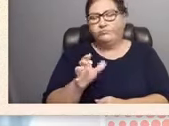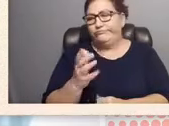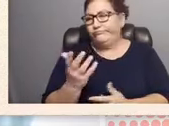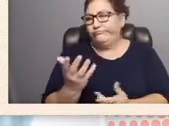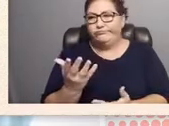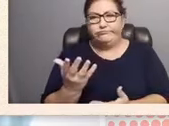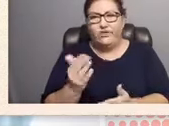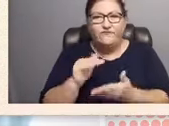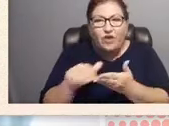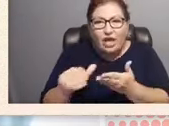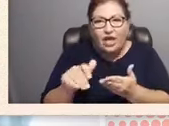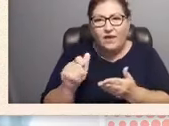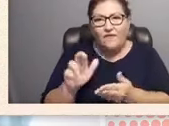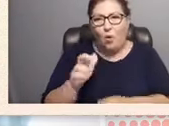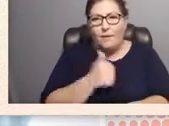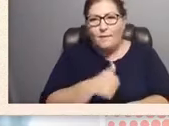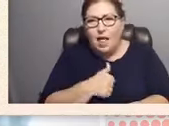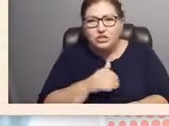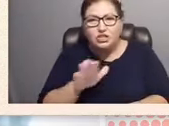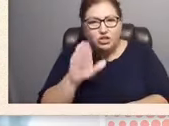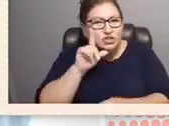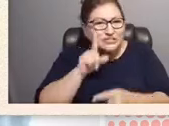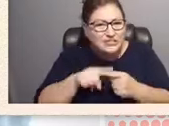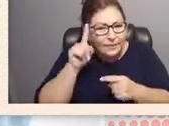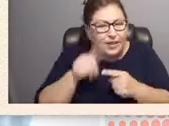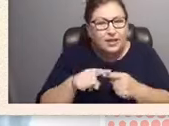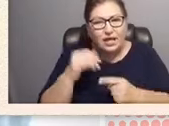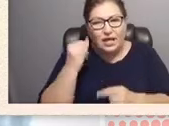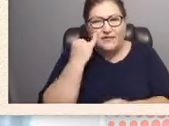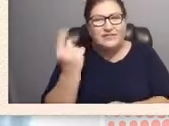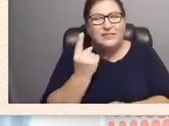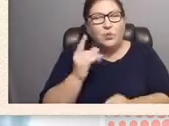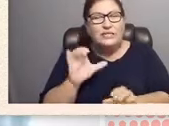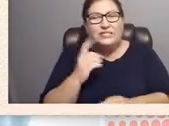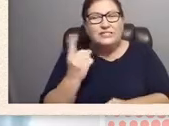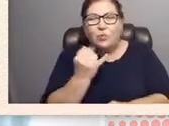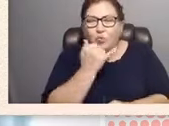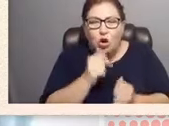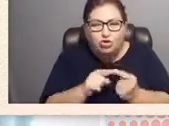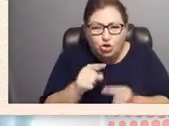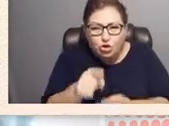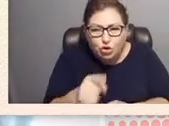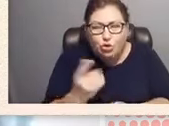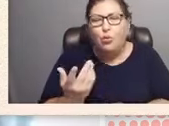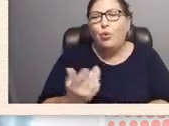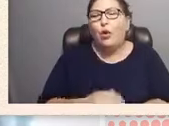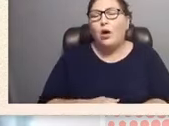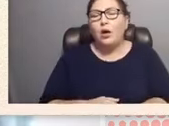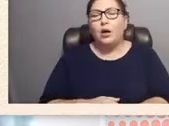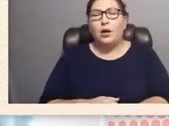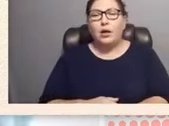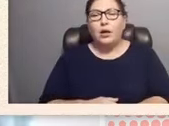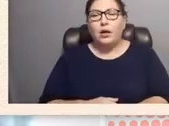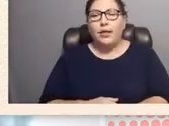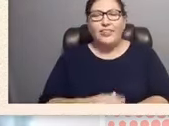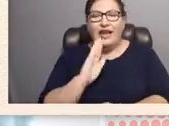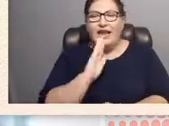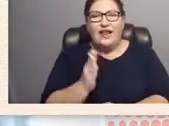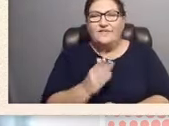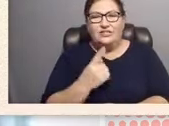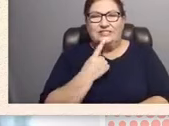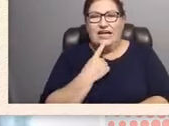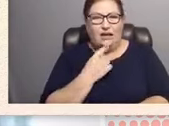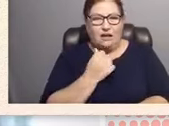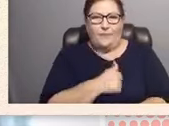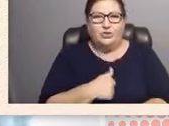or apologize to your sibling, or if someone did something wrong to you, uh, and they never say, they never apologize